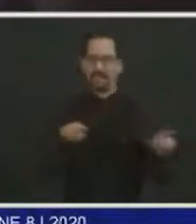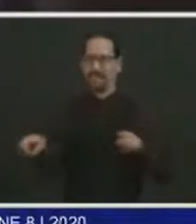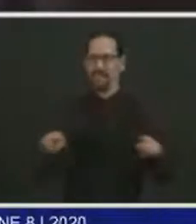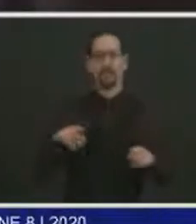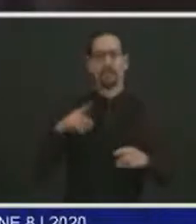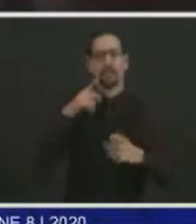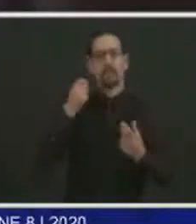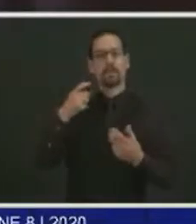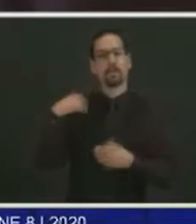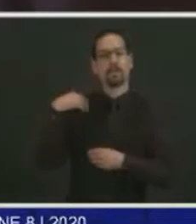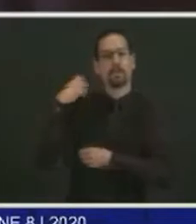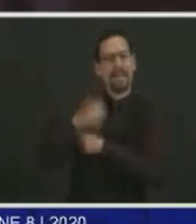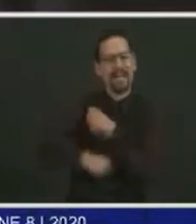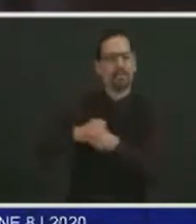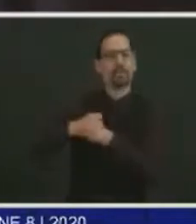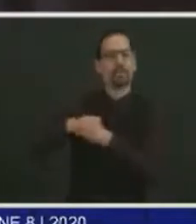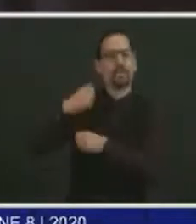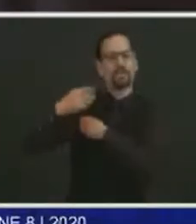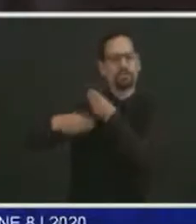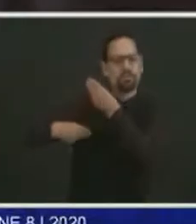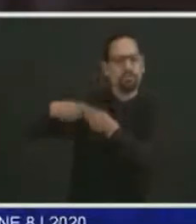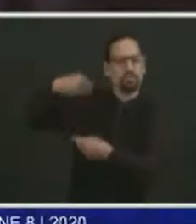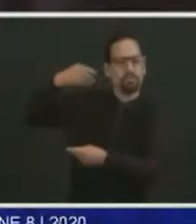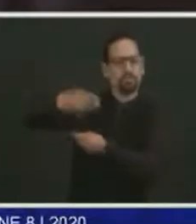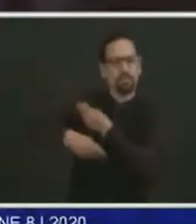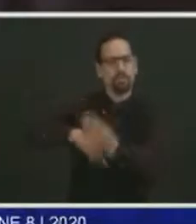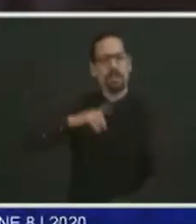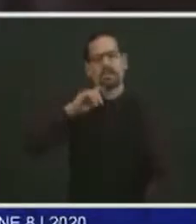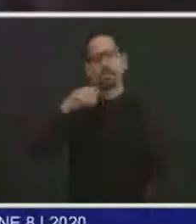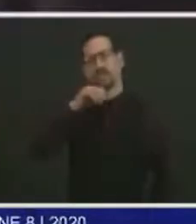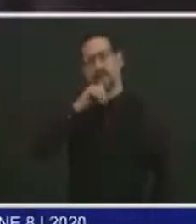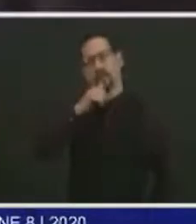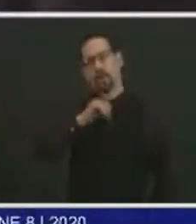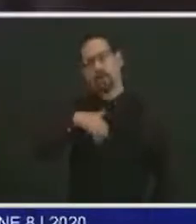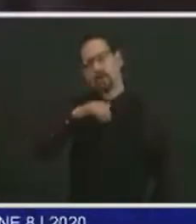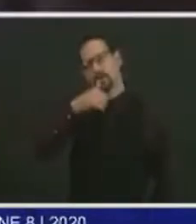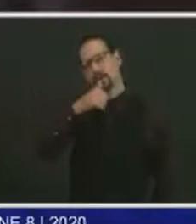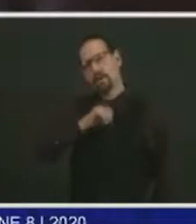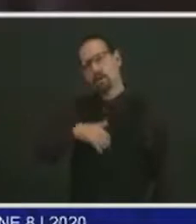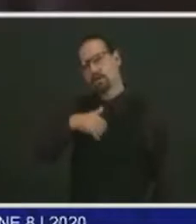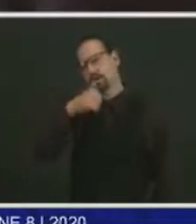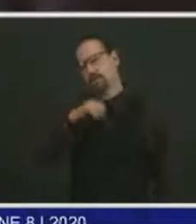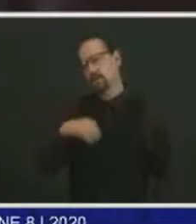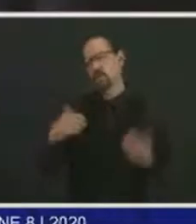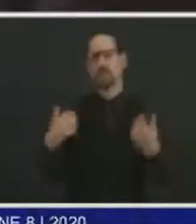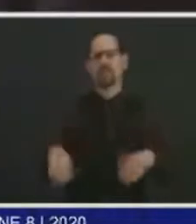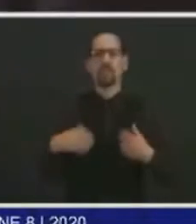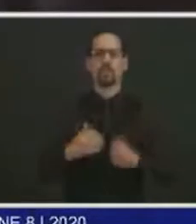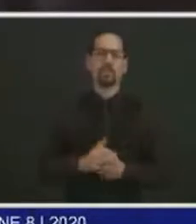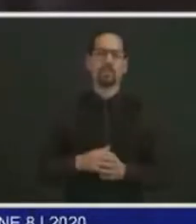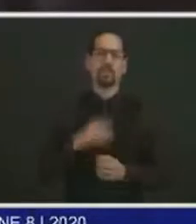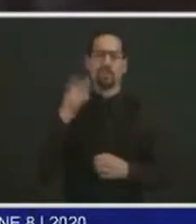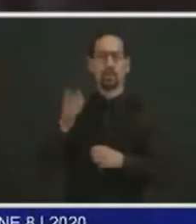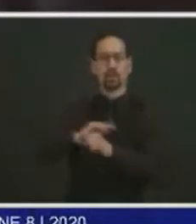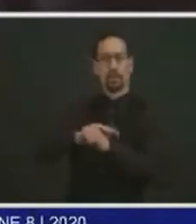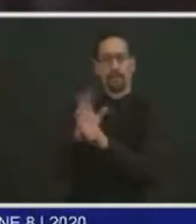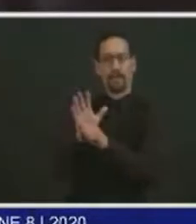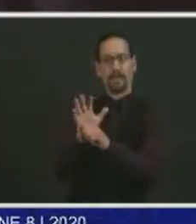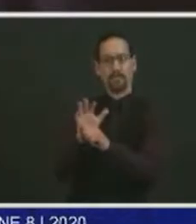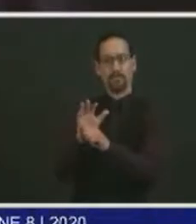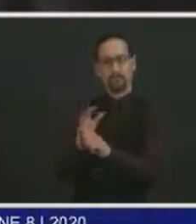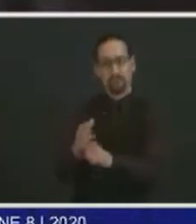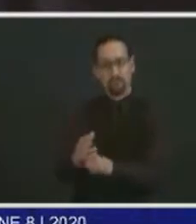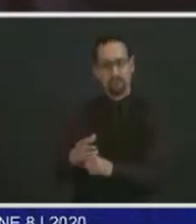certainly a very complicated moment with both COVID-19 and racial justice issues, being front and center